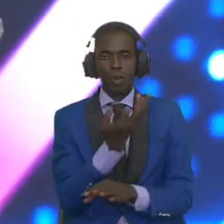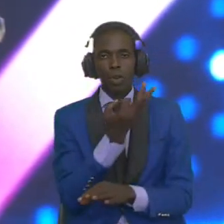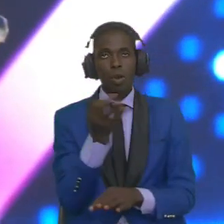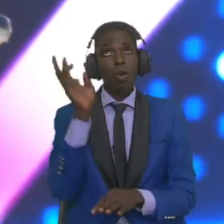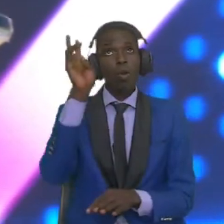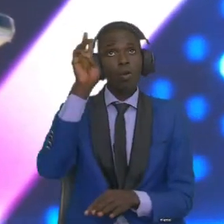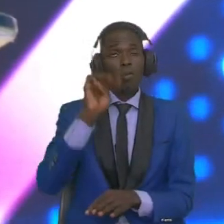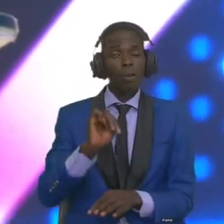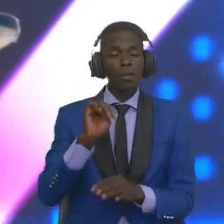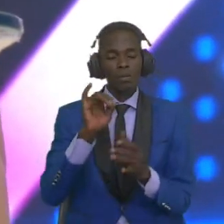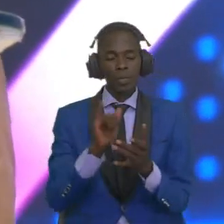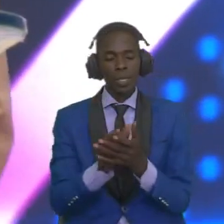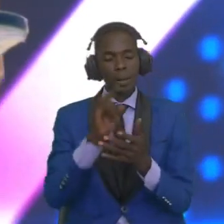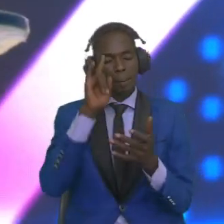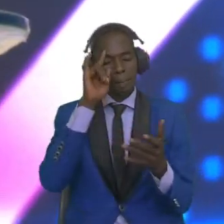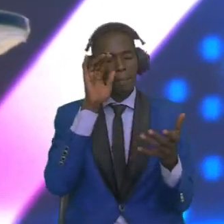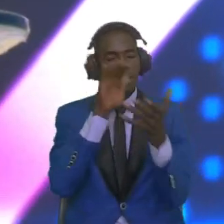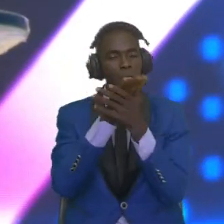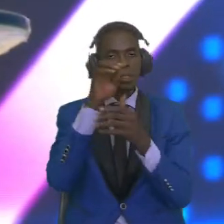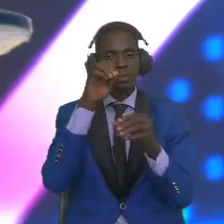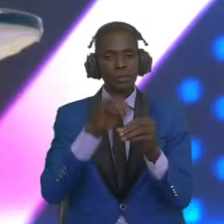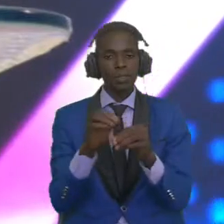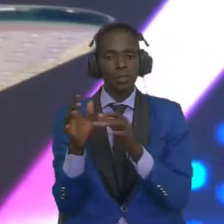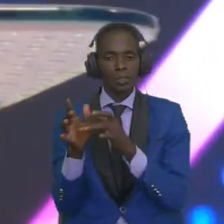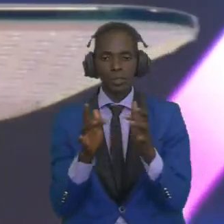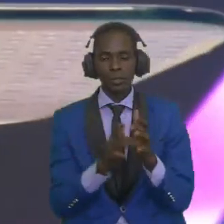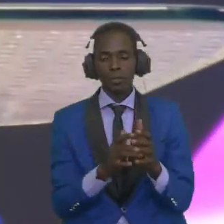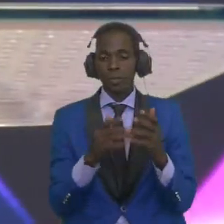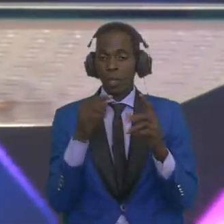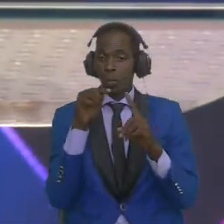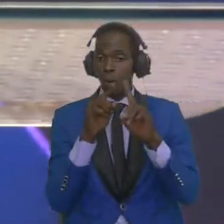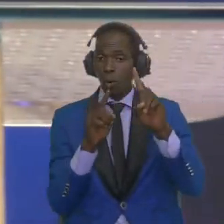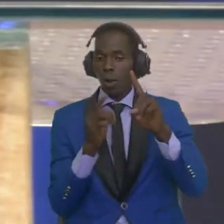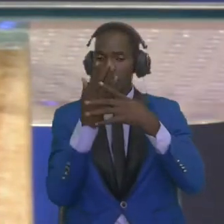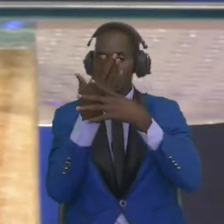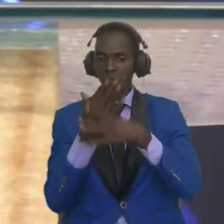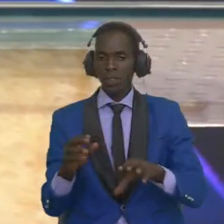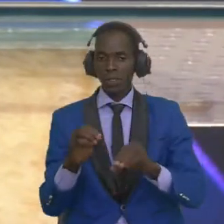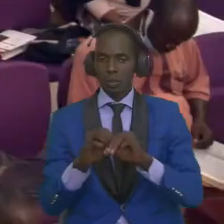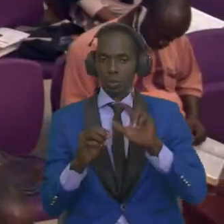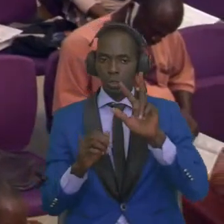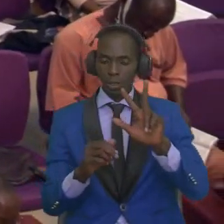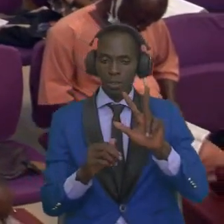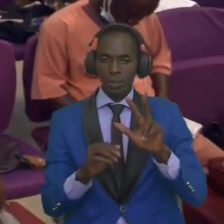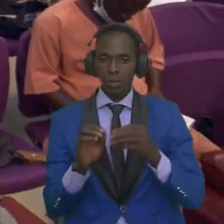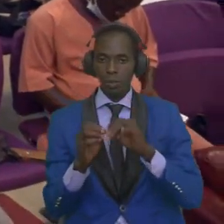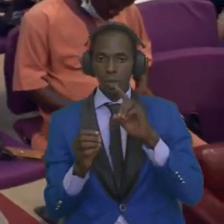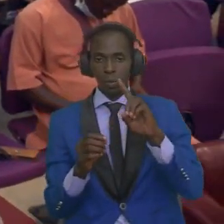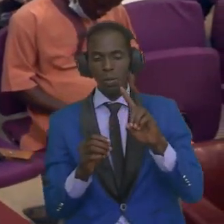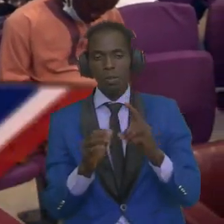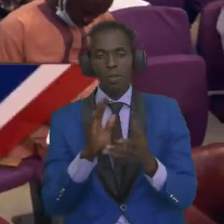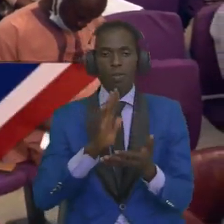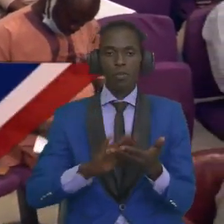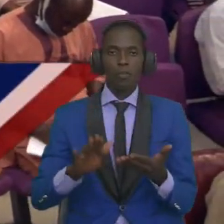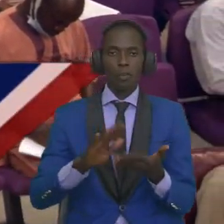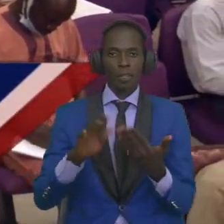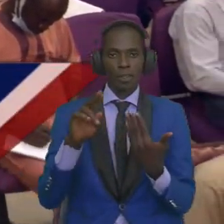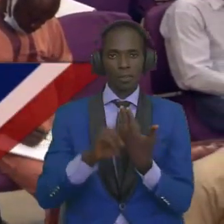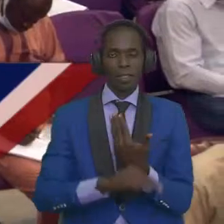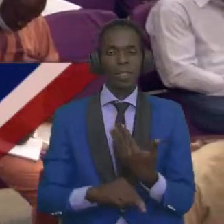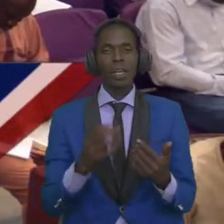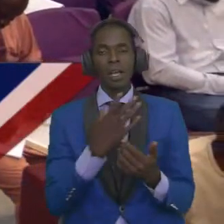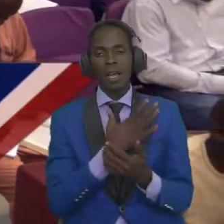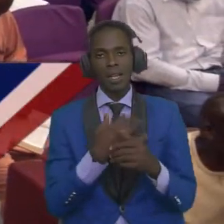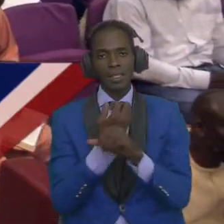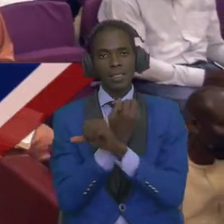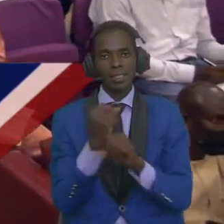which believeth in Jesus. Three things we're looking at. Number one, forgiveness and salvation